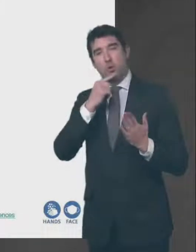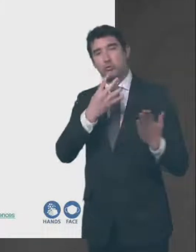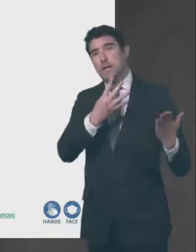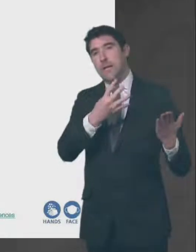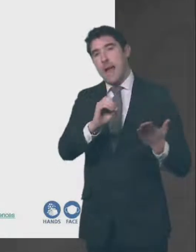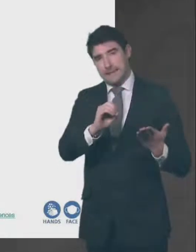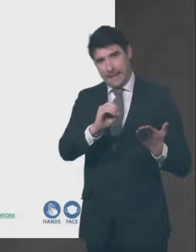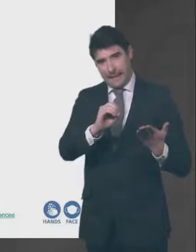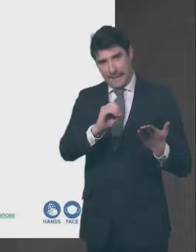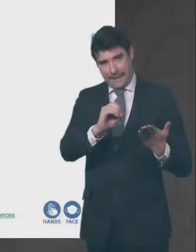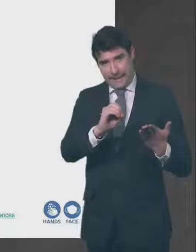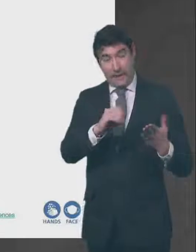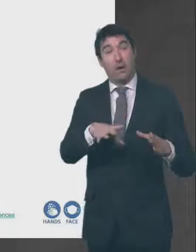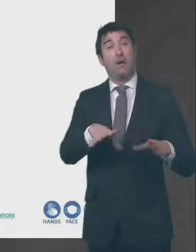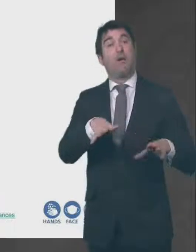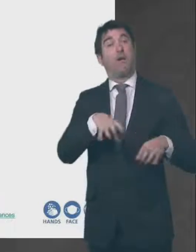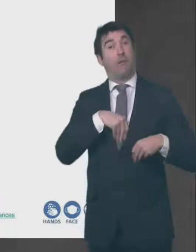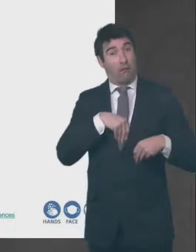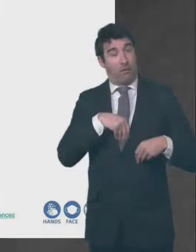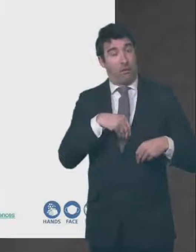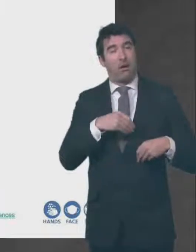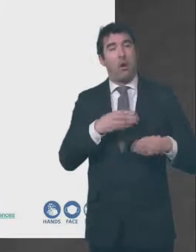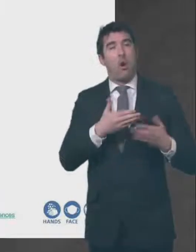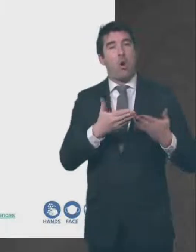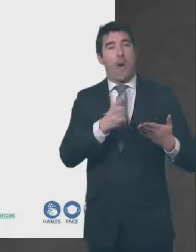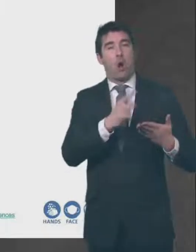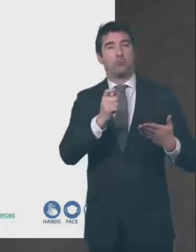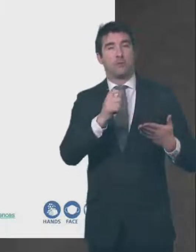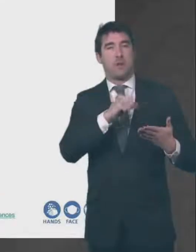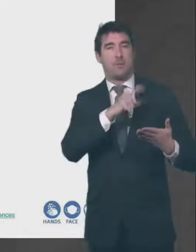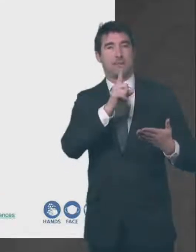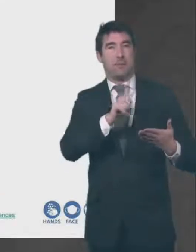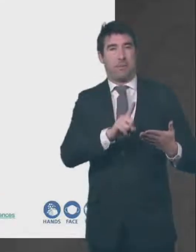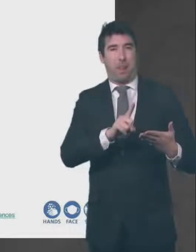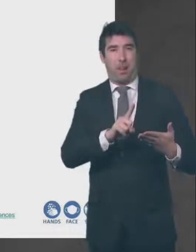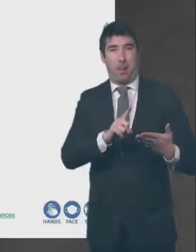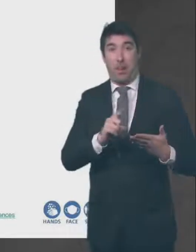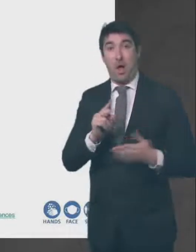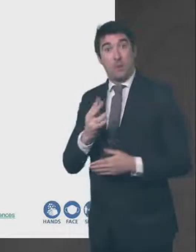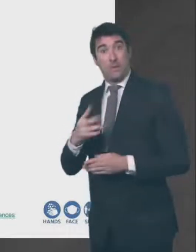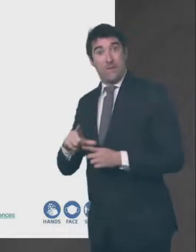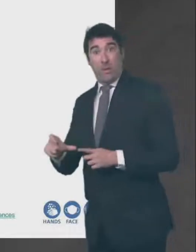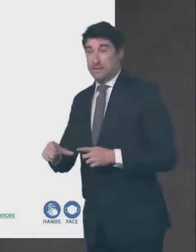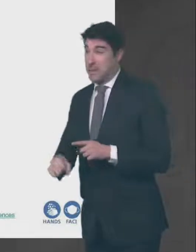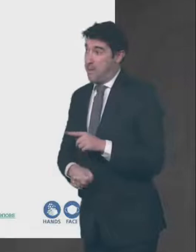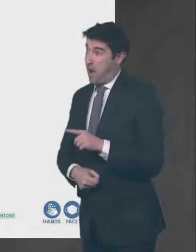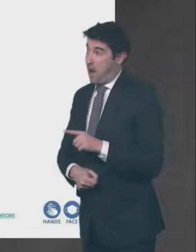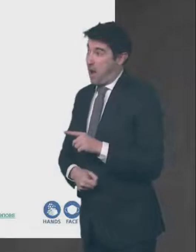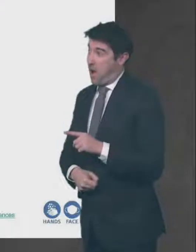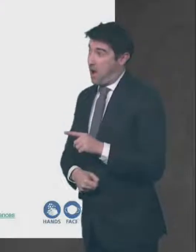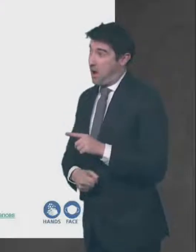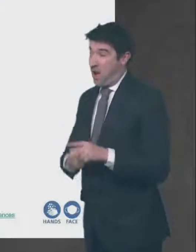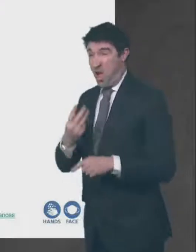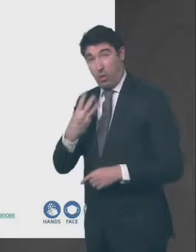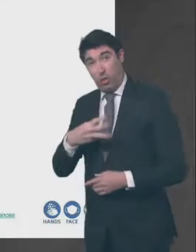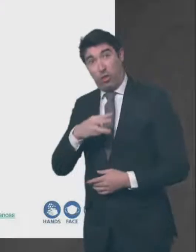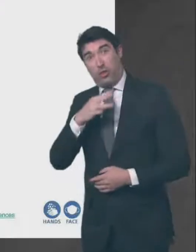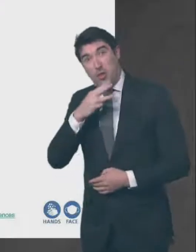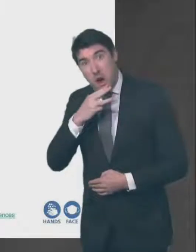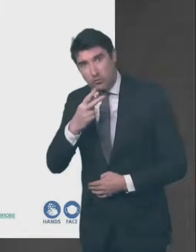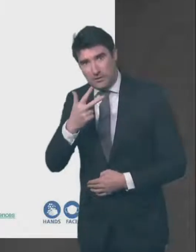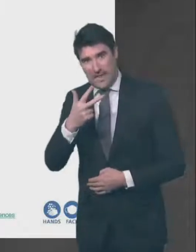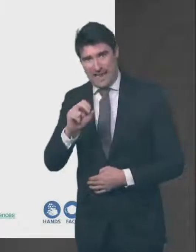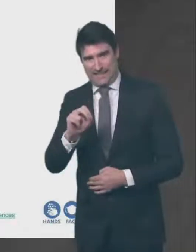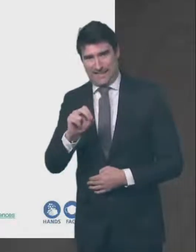per 100,000 as a UK average by Christmas Eve. The heat maps on the